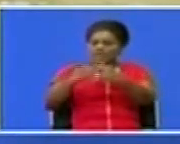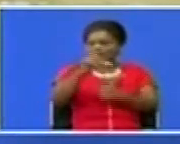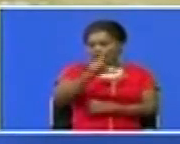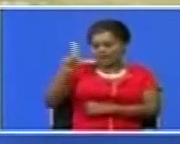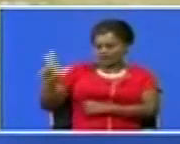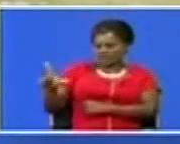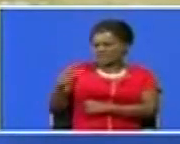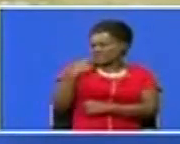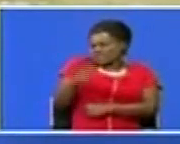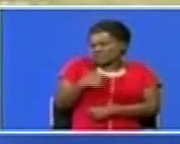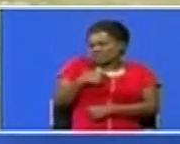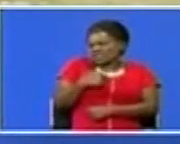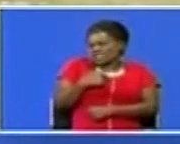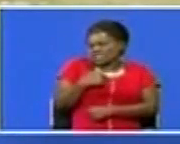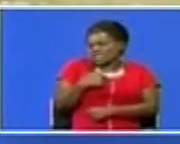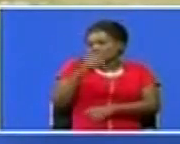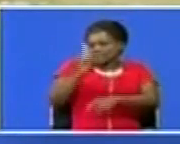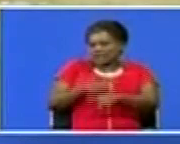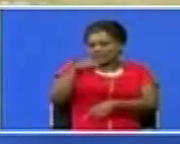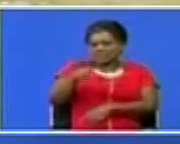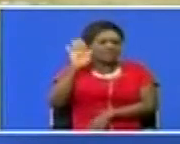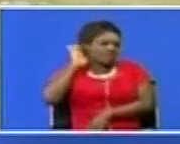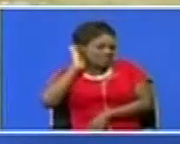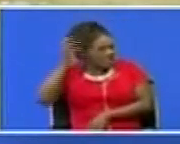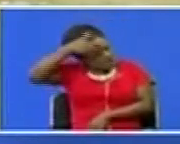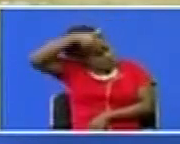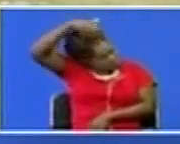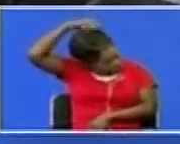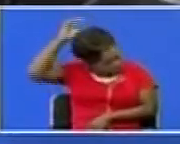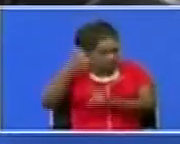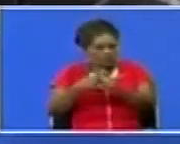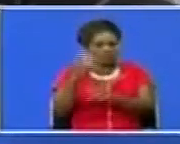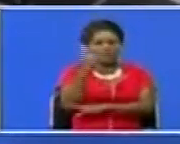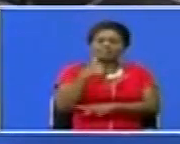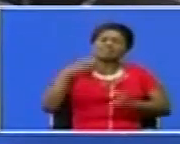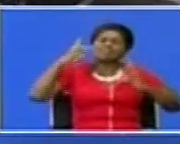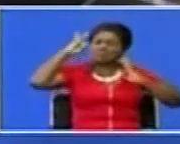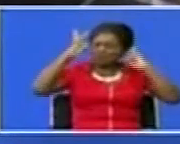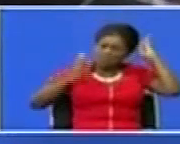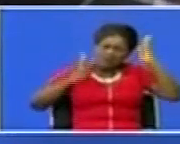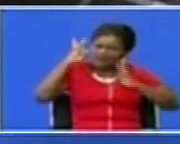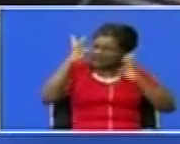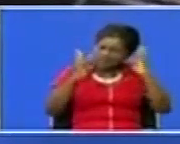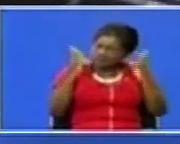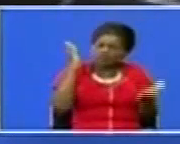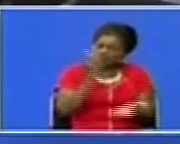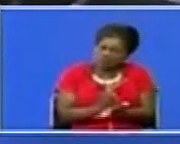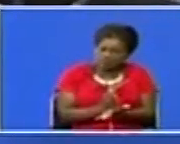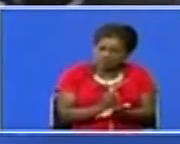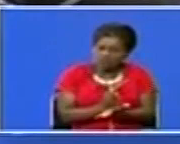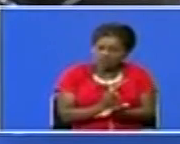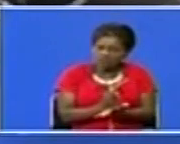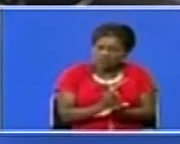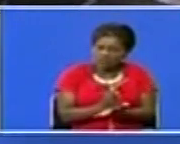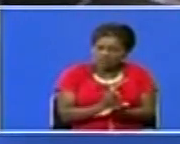wakatupa hisia zao kuhusu taarifa ya simba waliotoroka kutoka kwa mbuga. I was worried, but hiyo